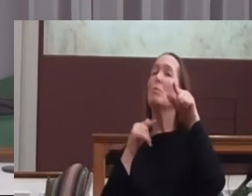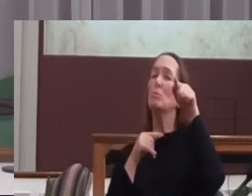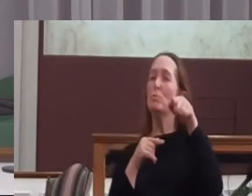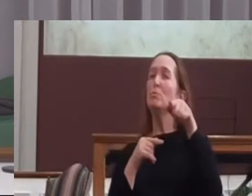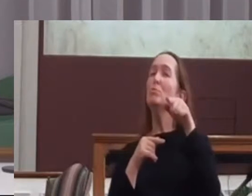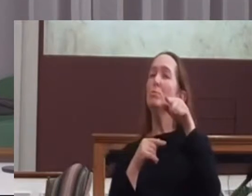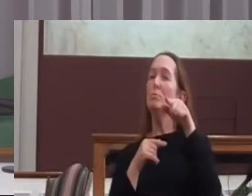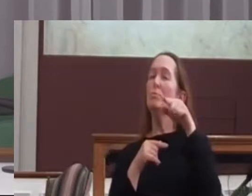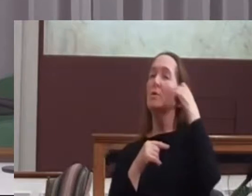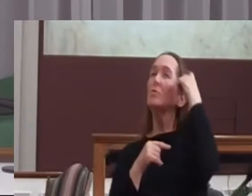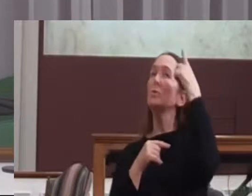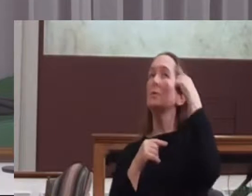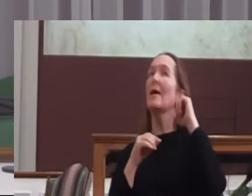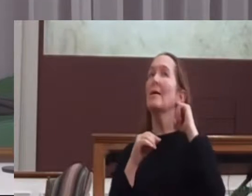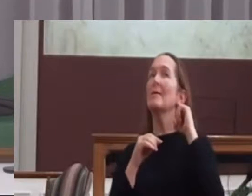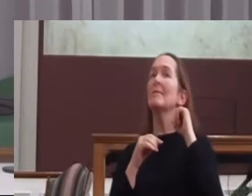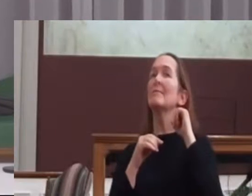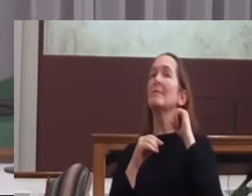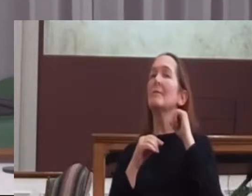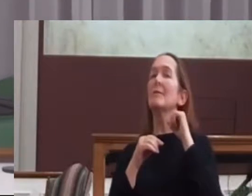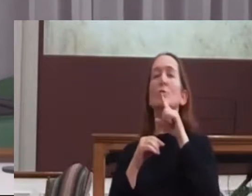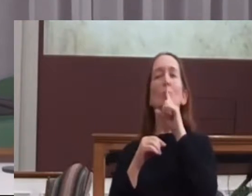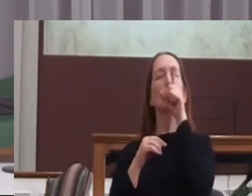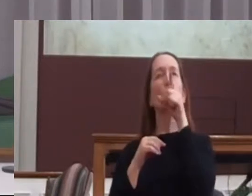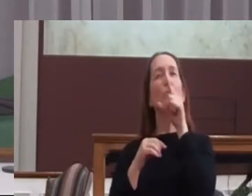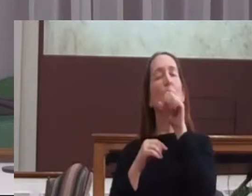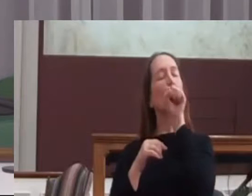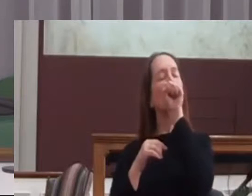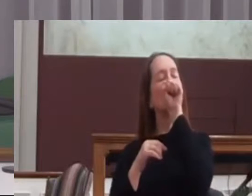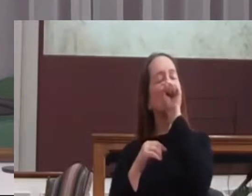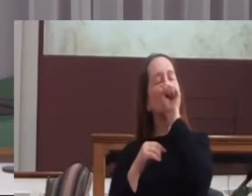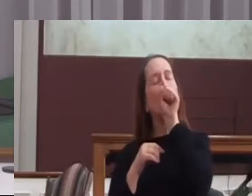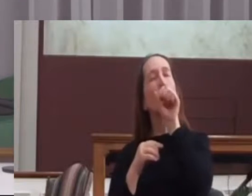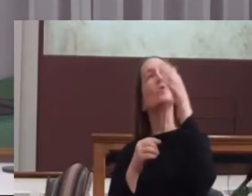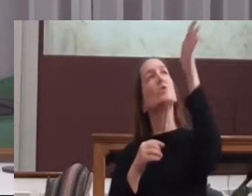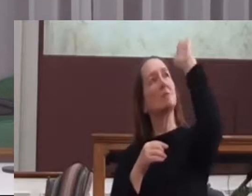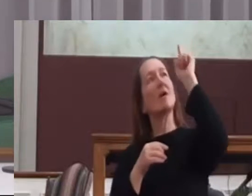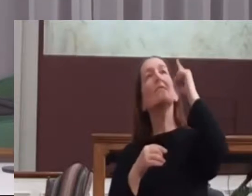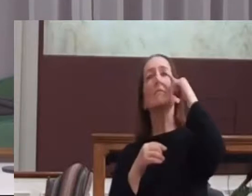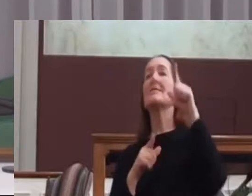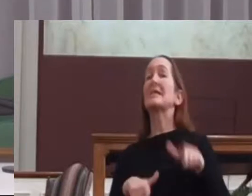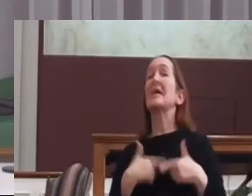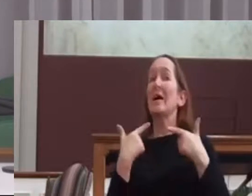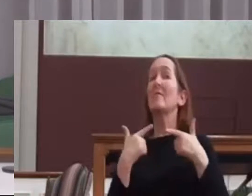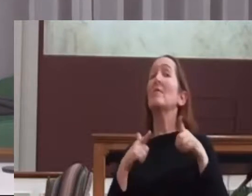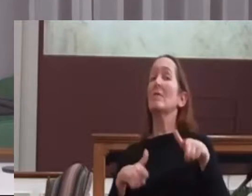I hope you recognize how precious God feels life is,